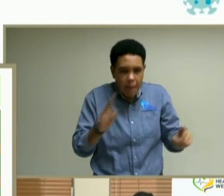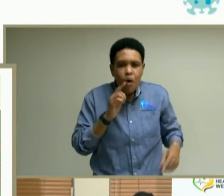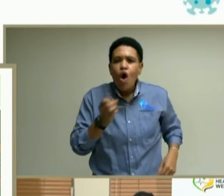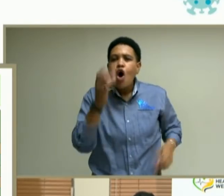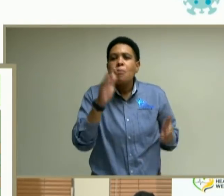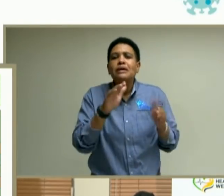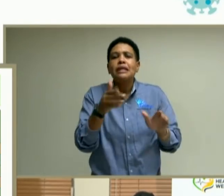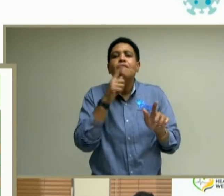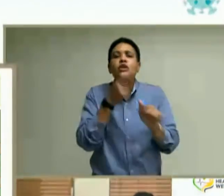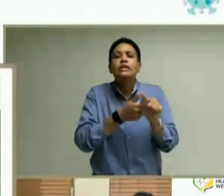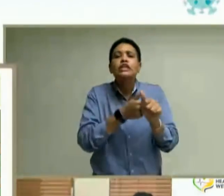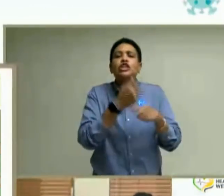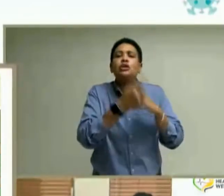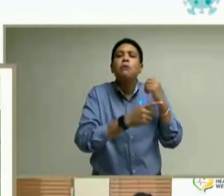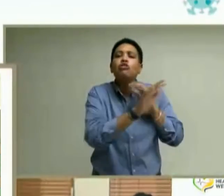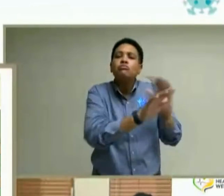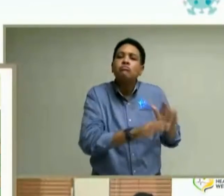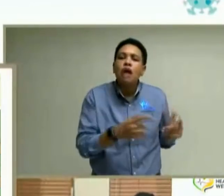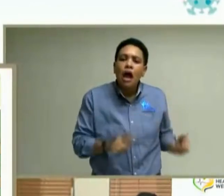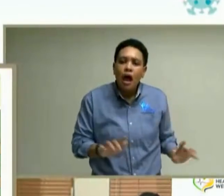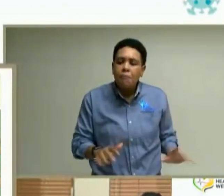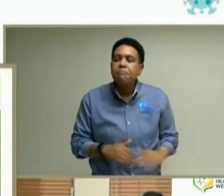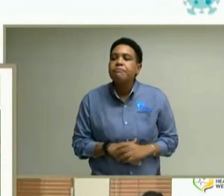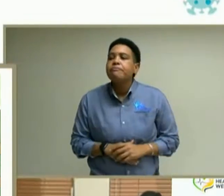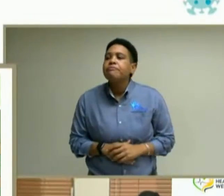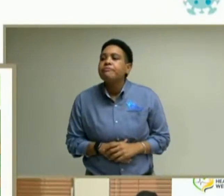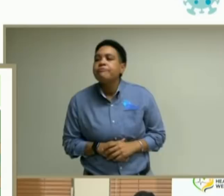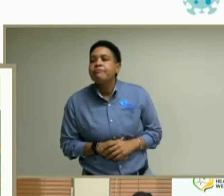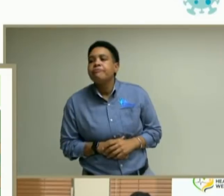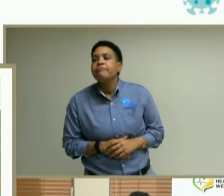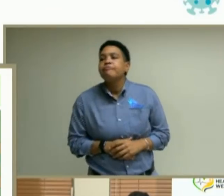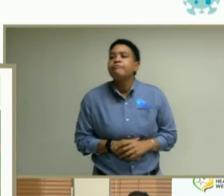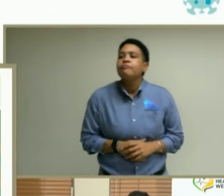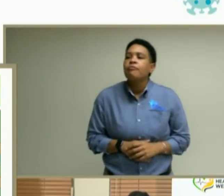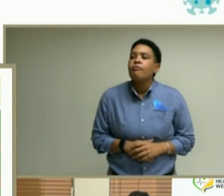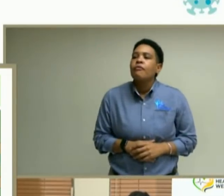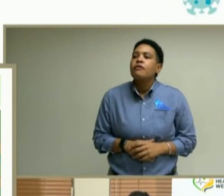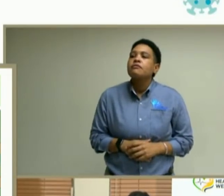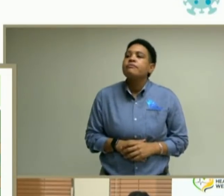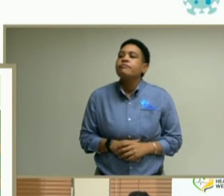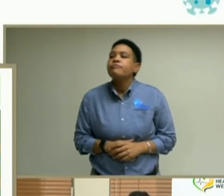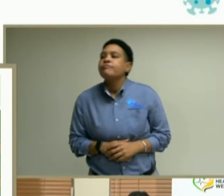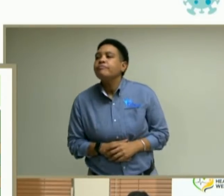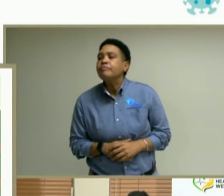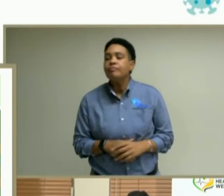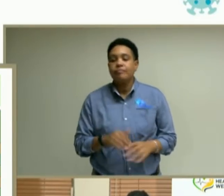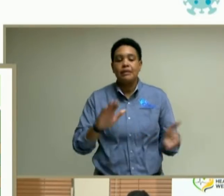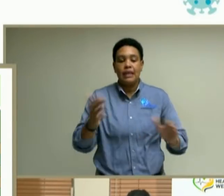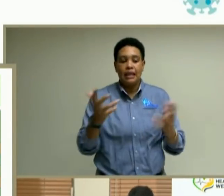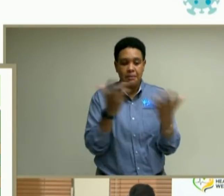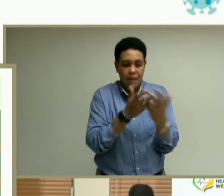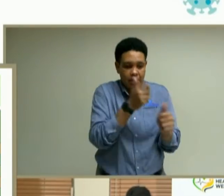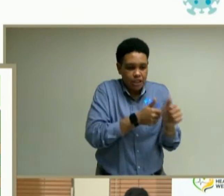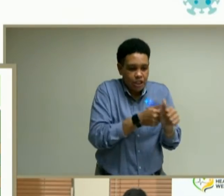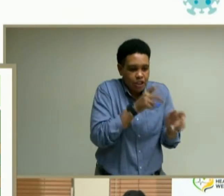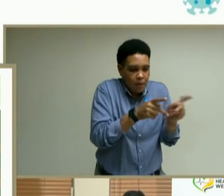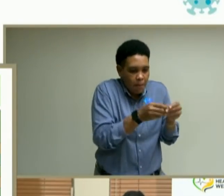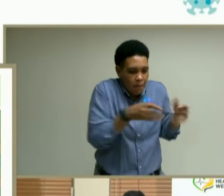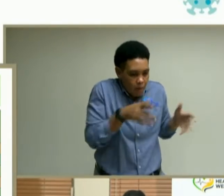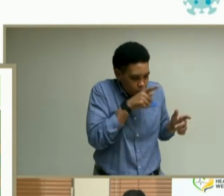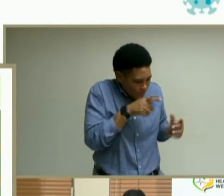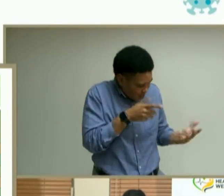deaths per case, and the deaths per population, which featured